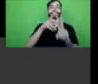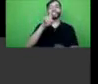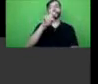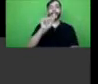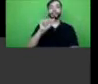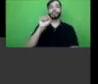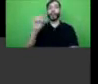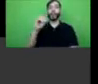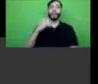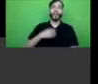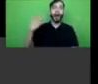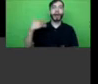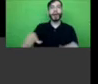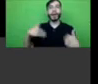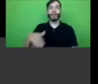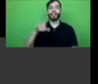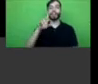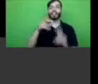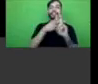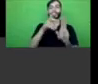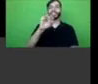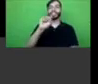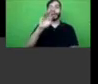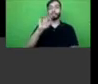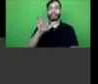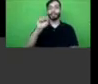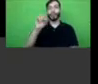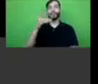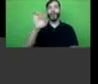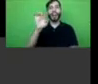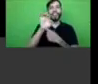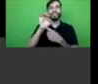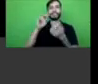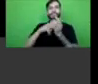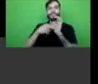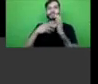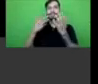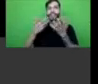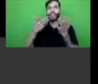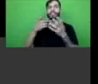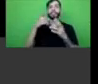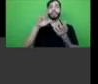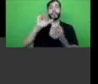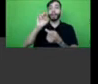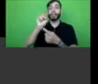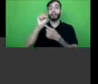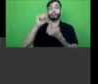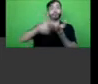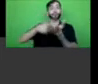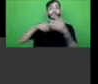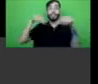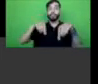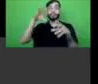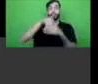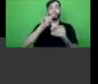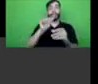enough in disabled spaces. Her hashtag is used to mark tweets and other social